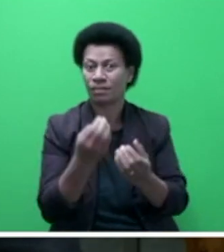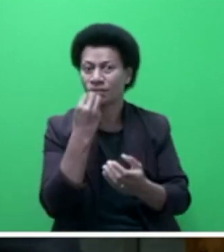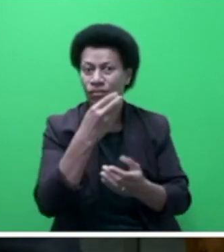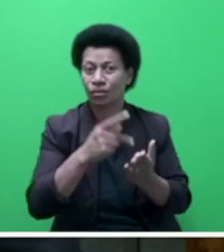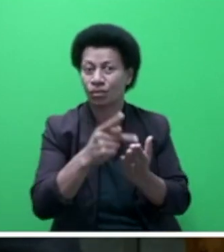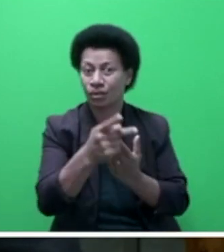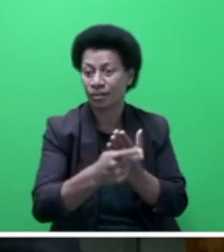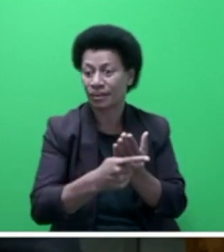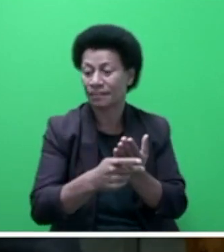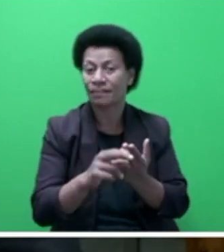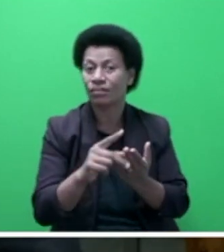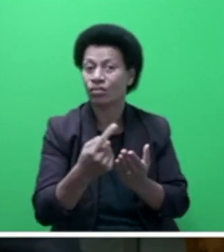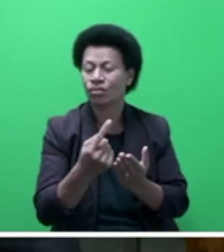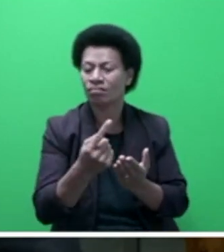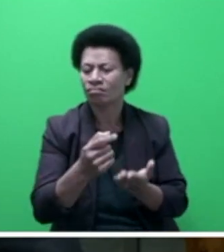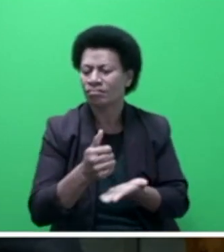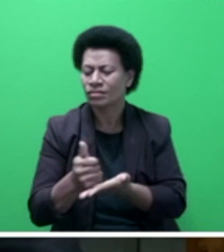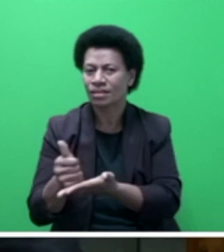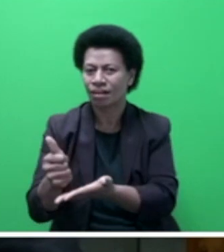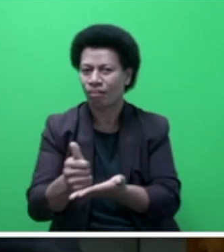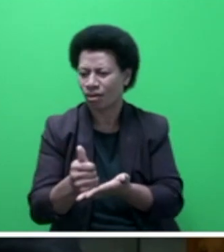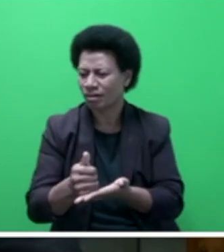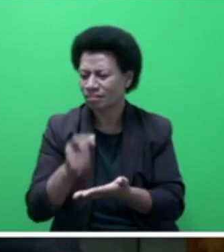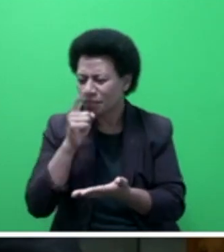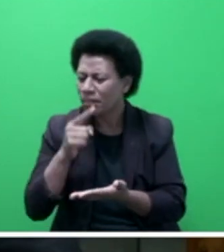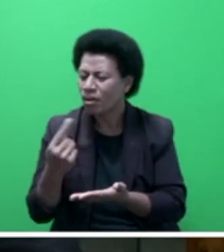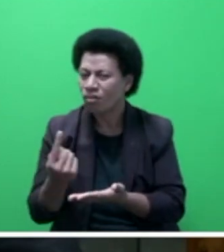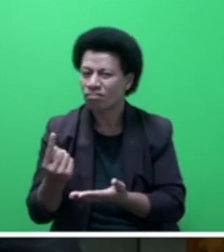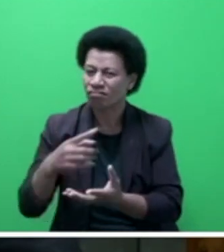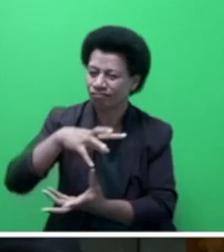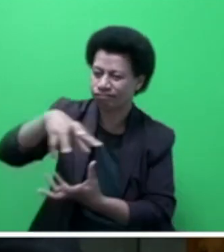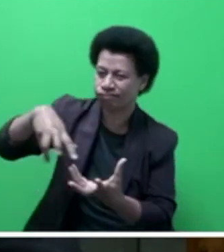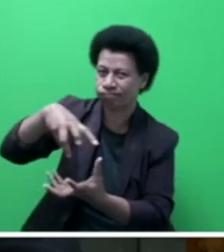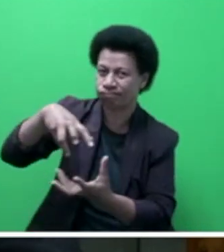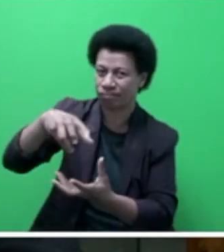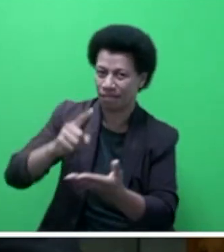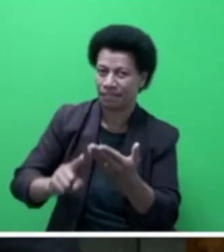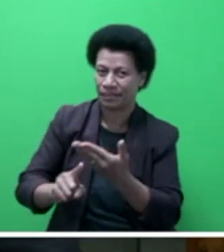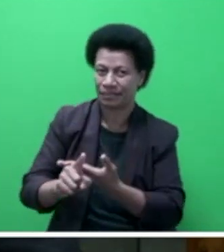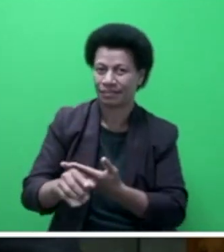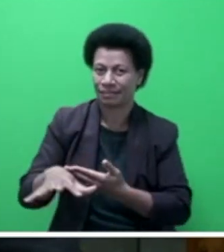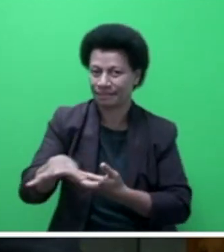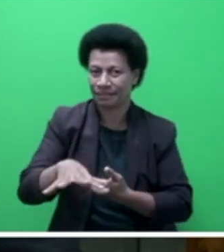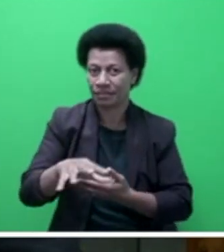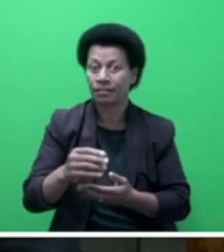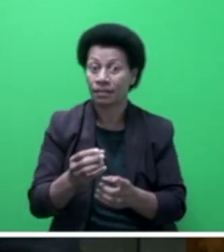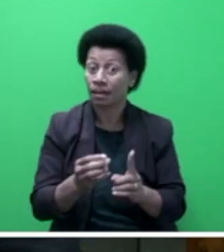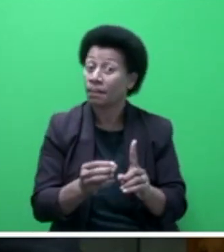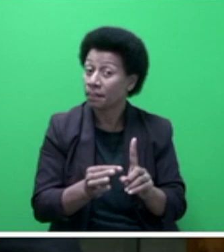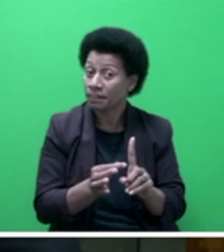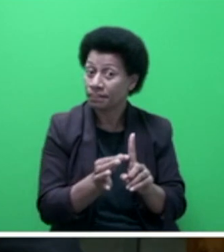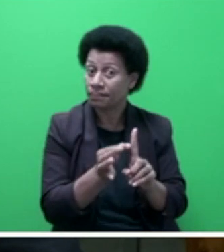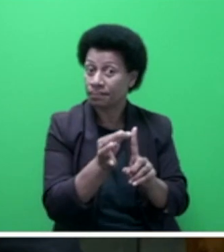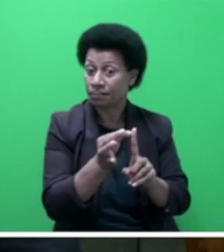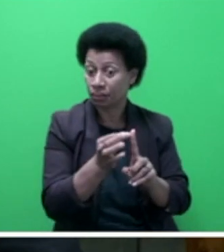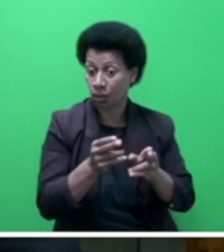those recipients who live in areas affected by Cyclone Harold. Honorable Speaker, real progress on human development is not only a